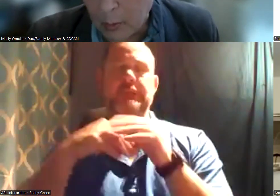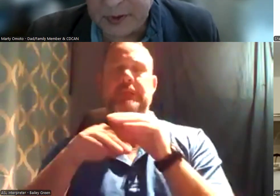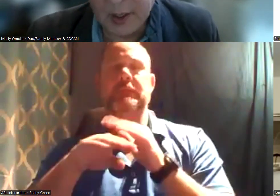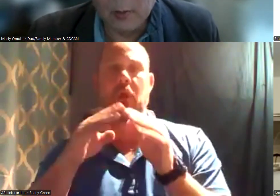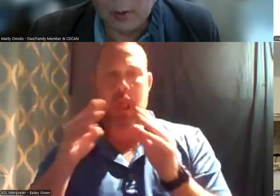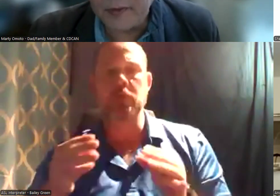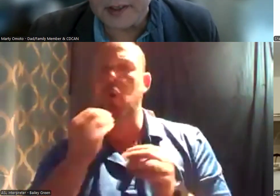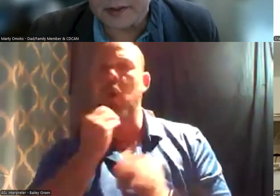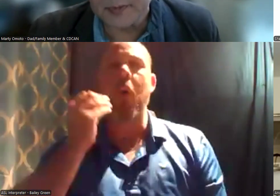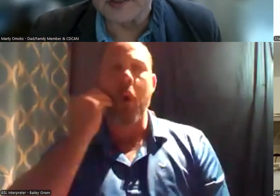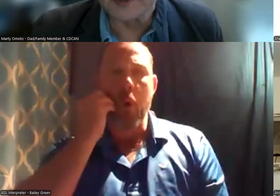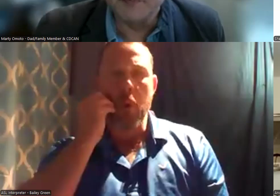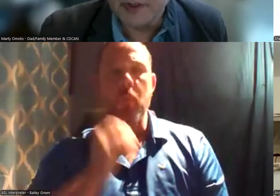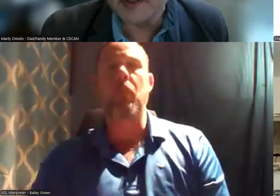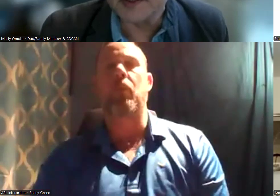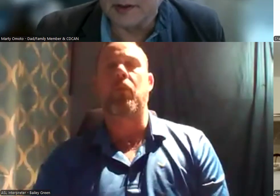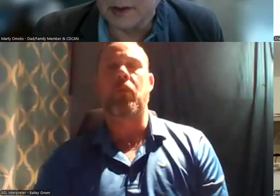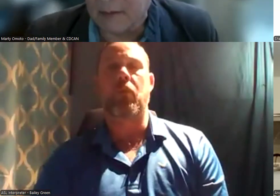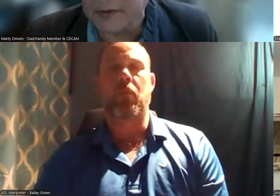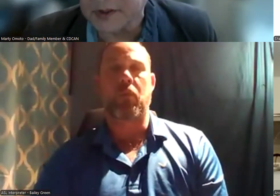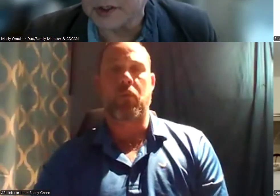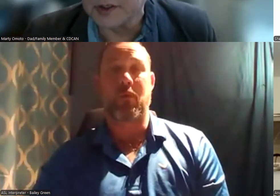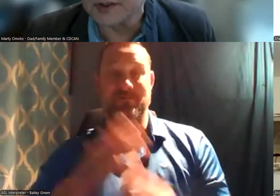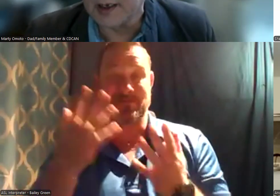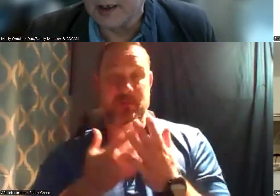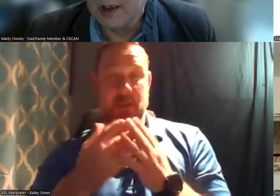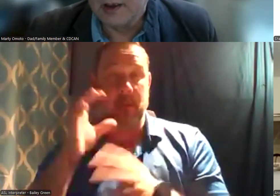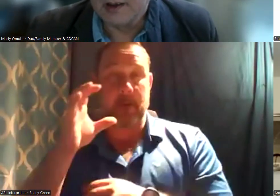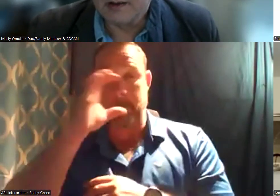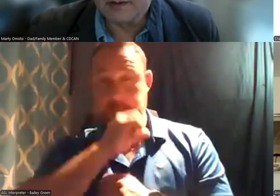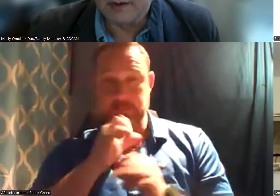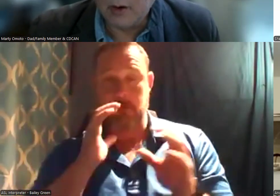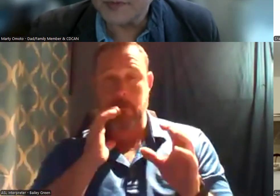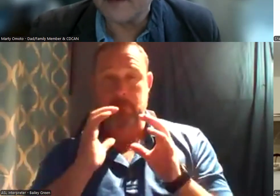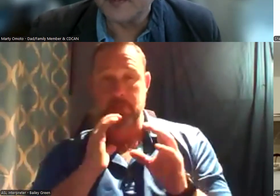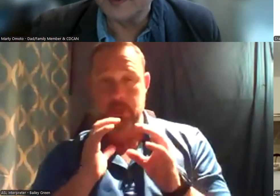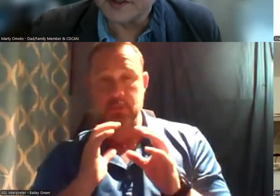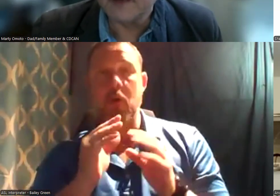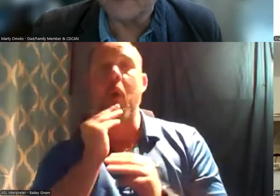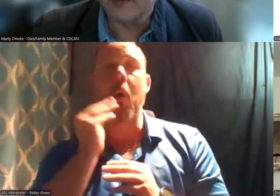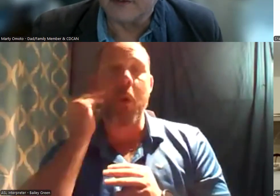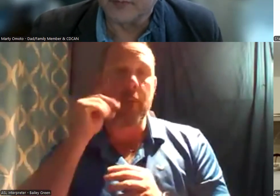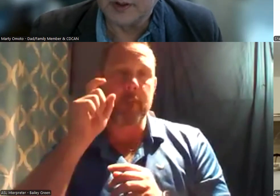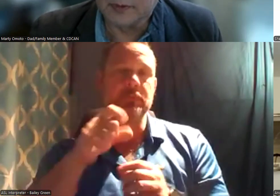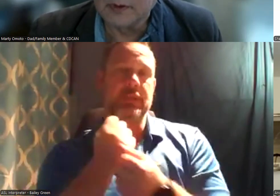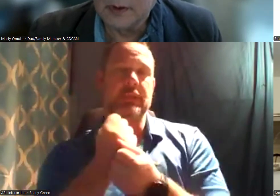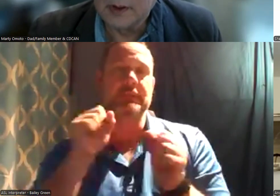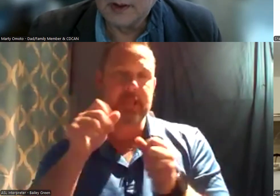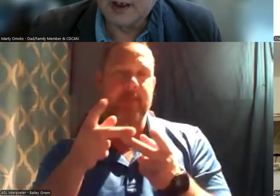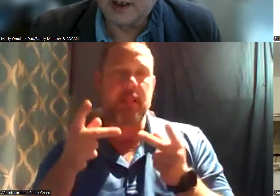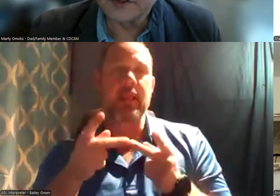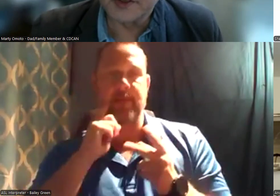or homes, one of the things that sometimes gets missed in the conversation is that the homes have to be in a safe area for